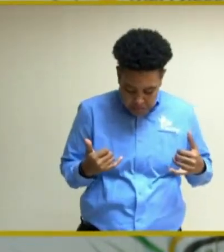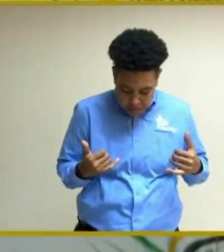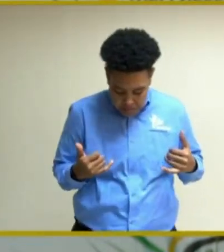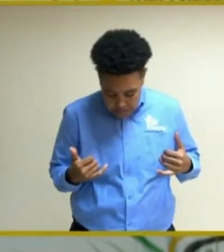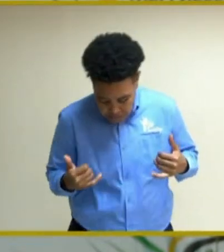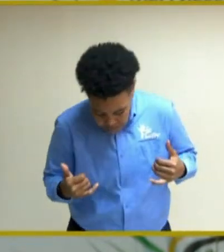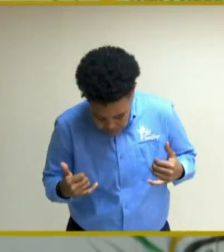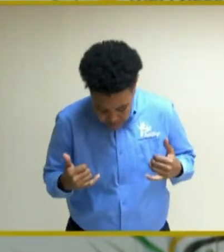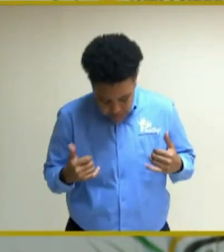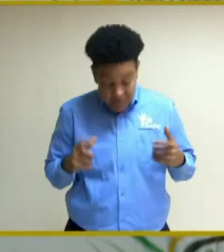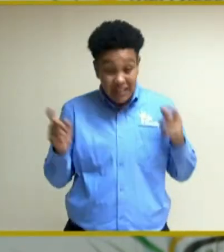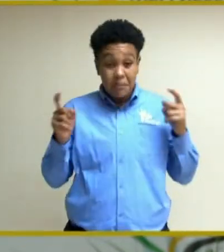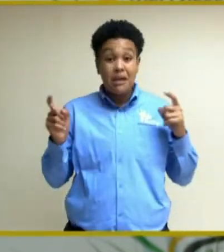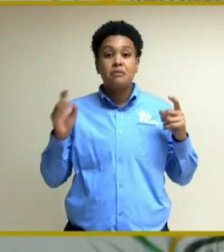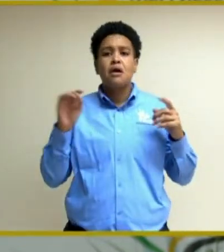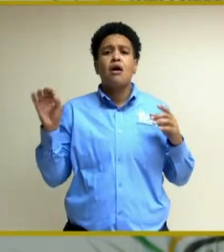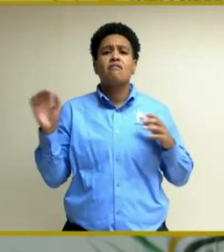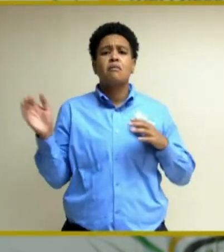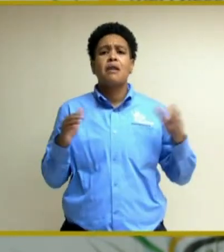management of the plan